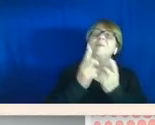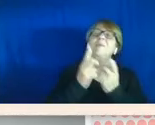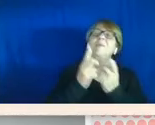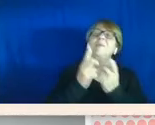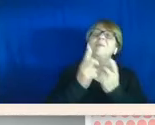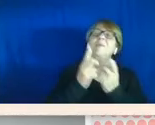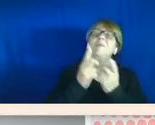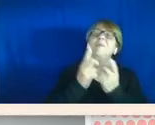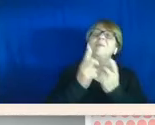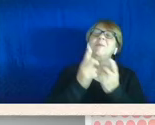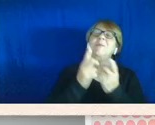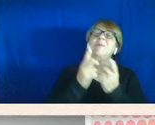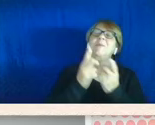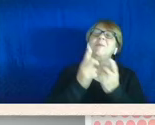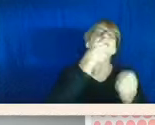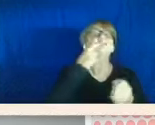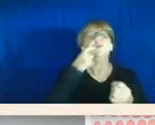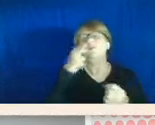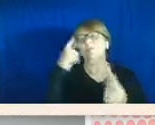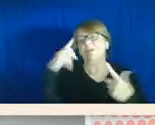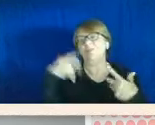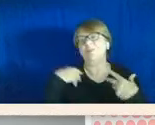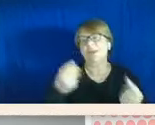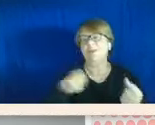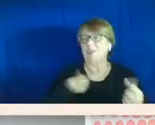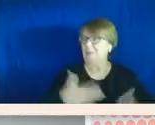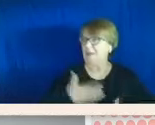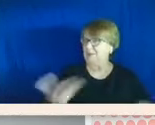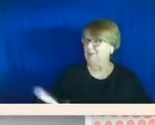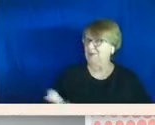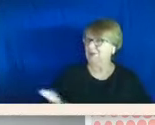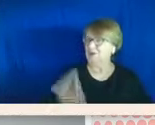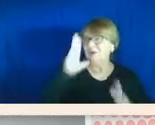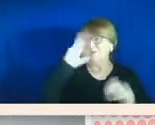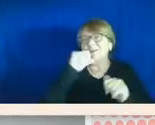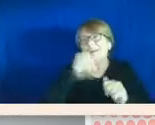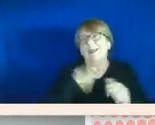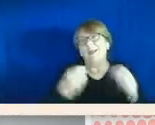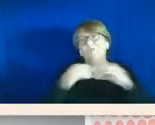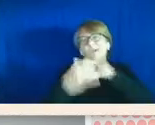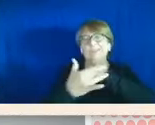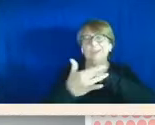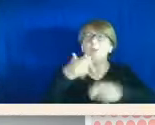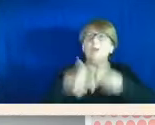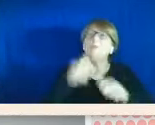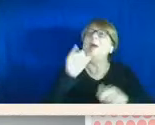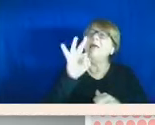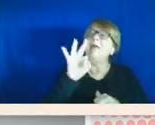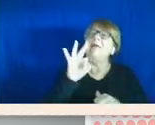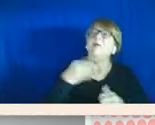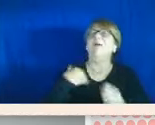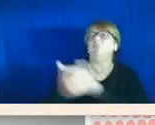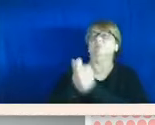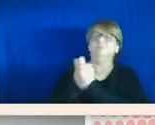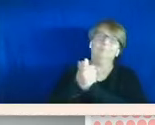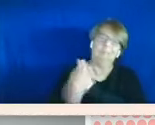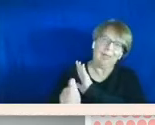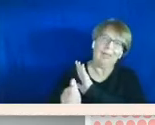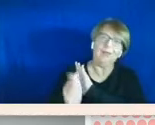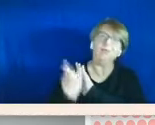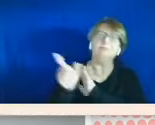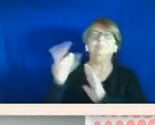be here, and hopefully we won't have any more technical difficulties, but if we do, we have a master who is going to help us